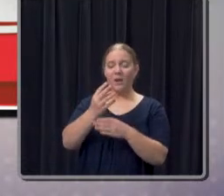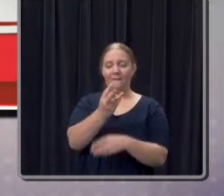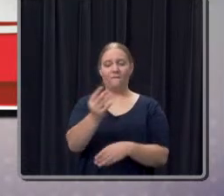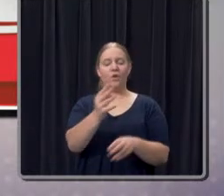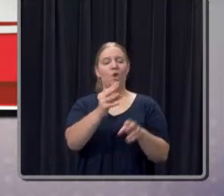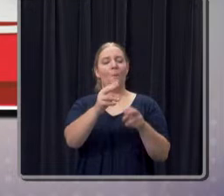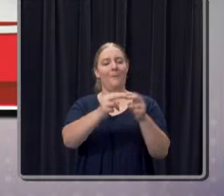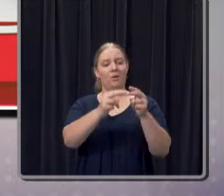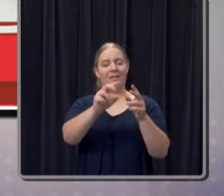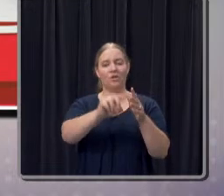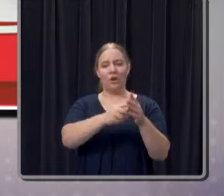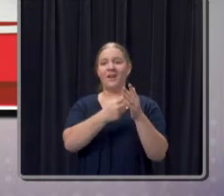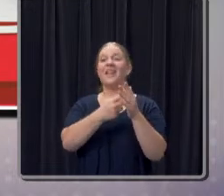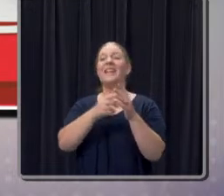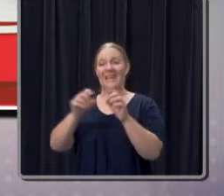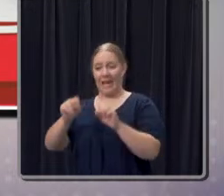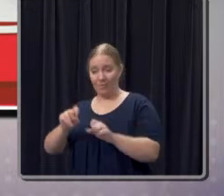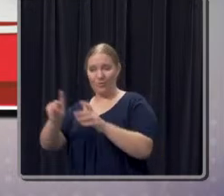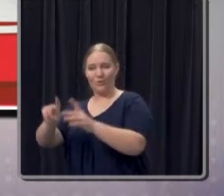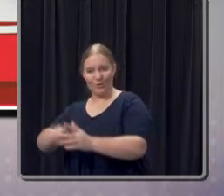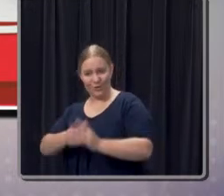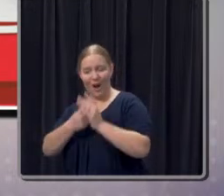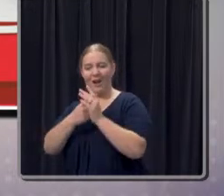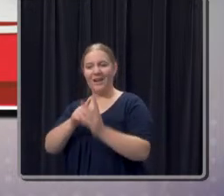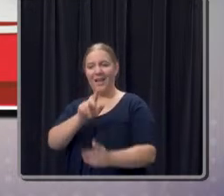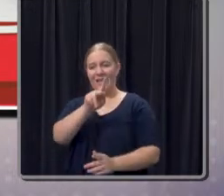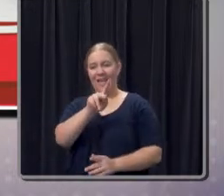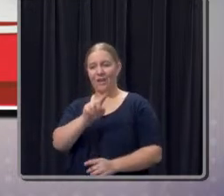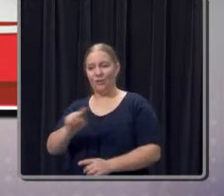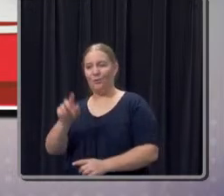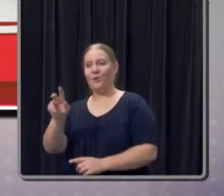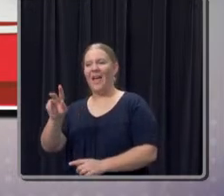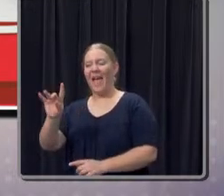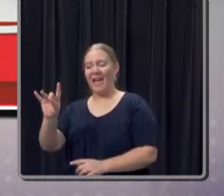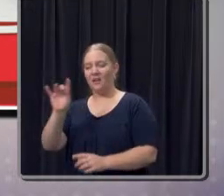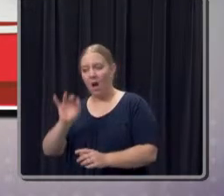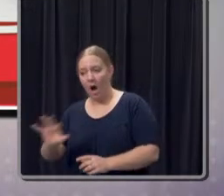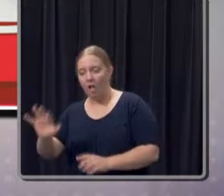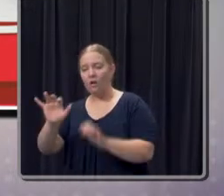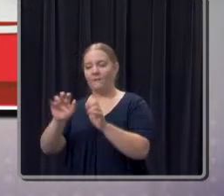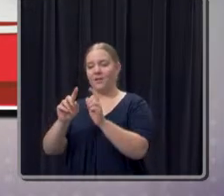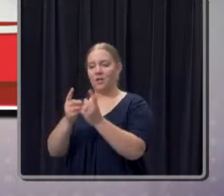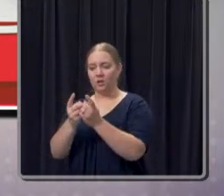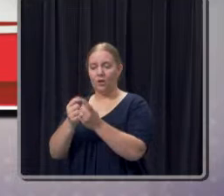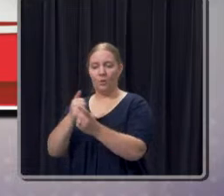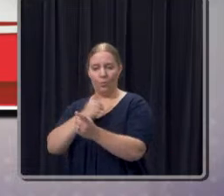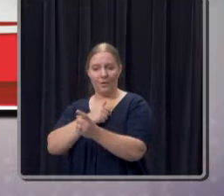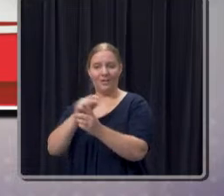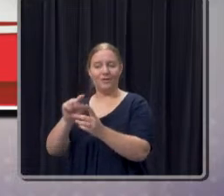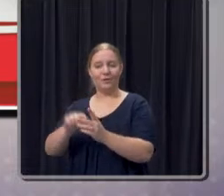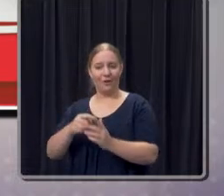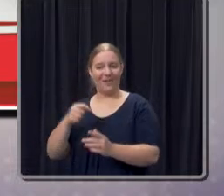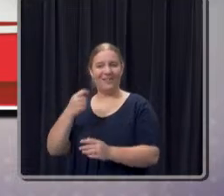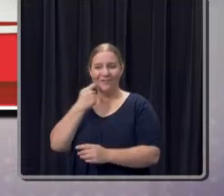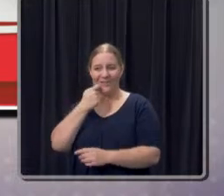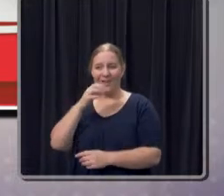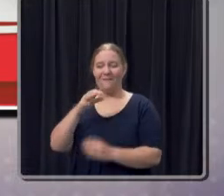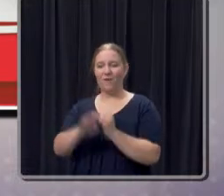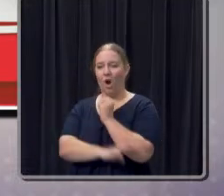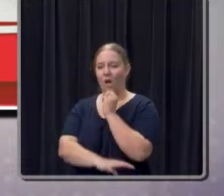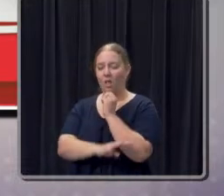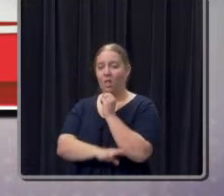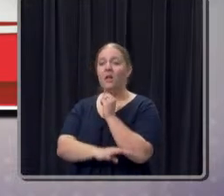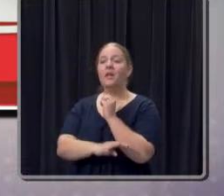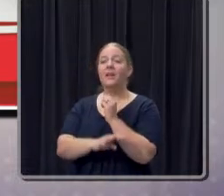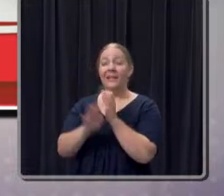buildings, and then we were able to launch that K through 8 here district-wide as we started with the fall. When we look at that,